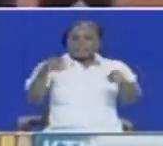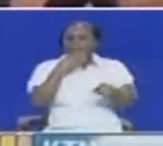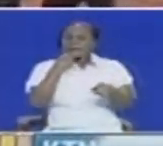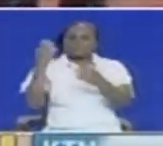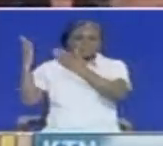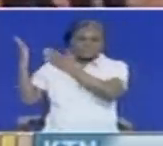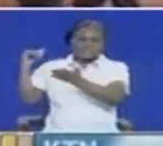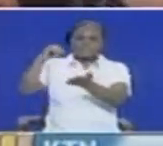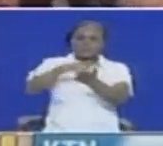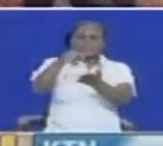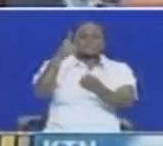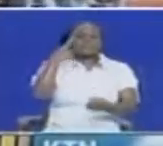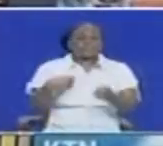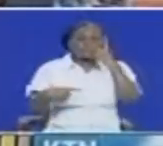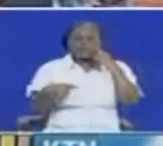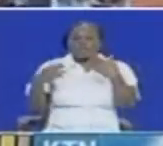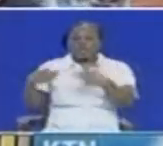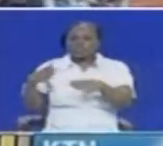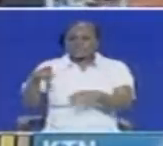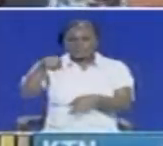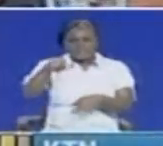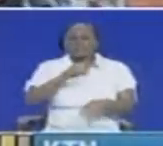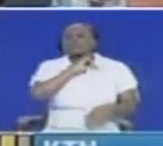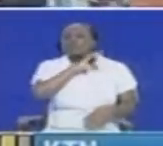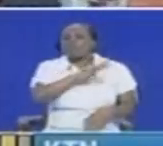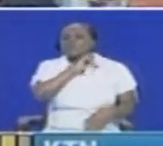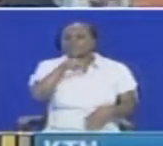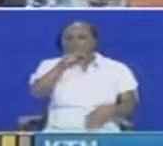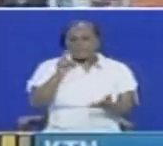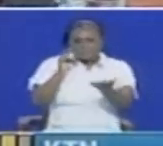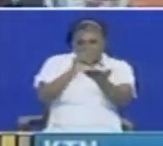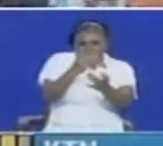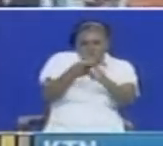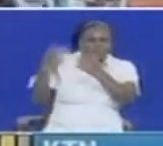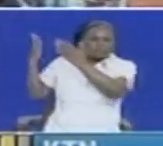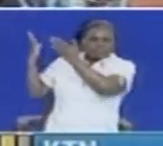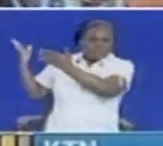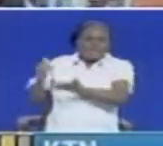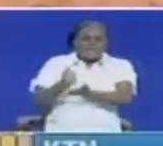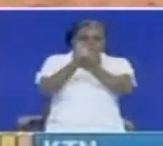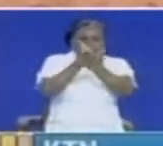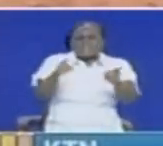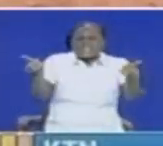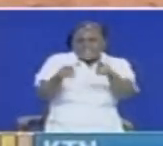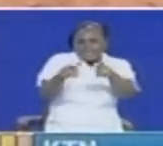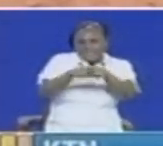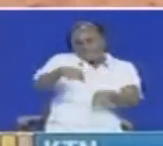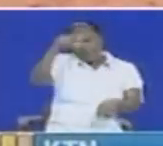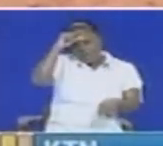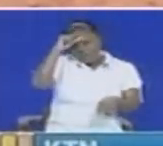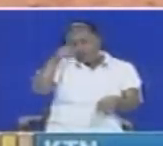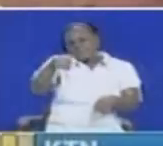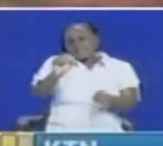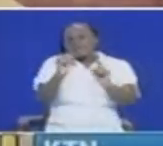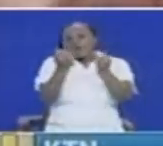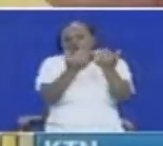those mourning their lost livelihoods. She bitterly complains that she was evicted from here with the help of the same government that she hoped would protect